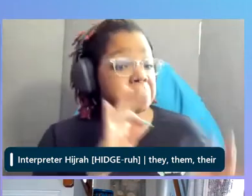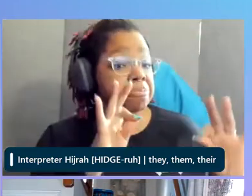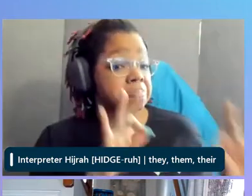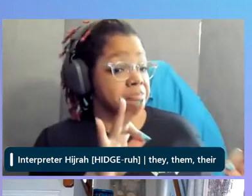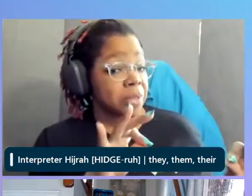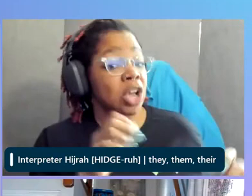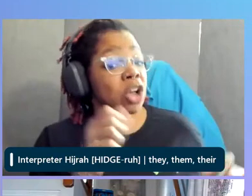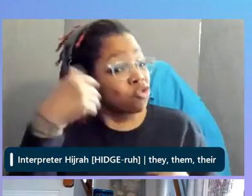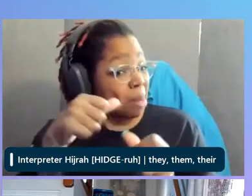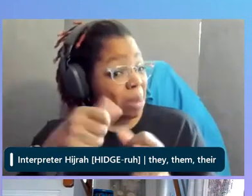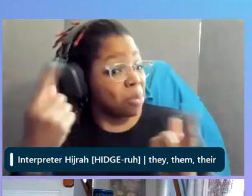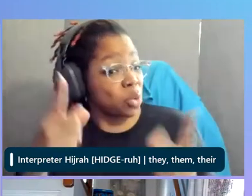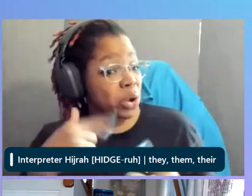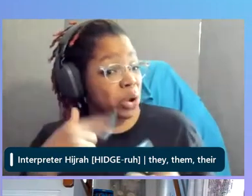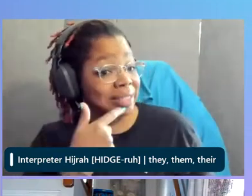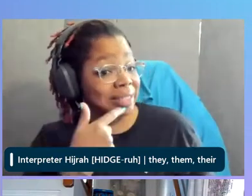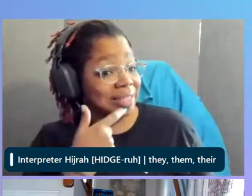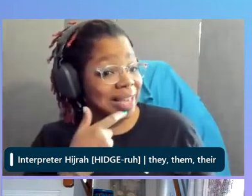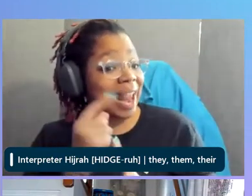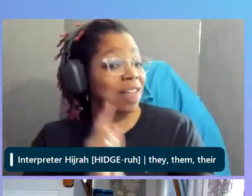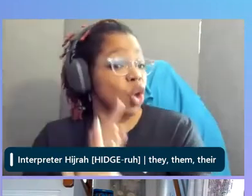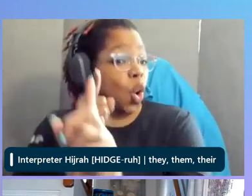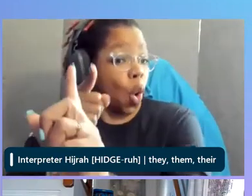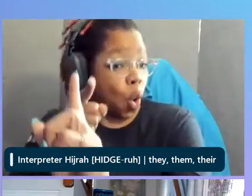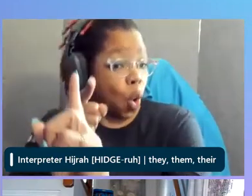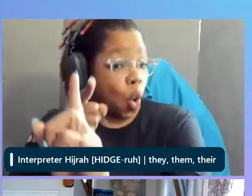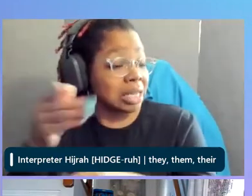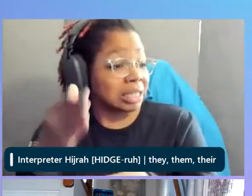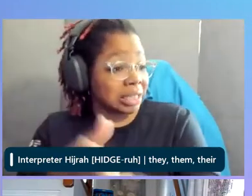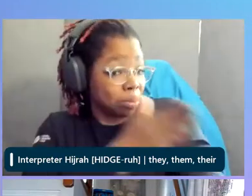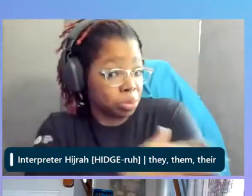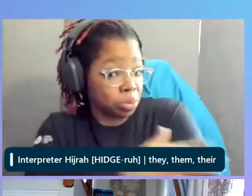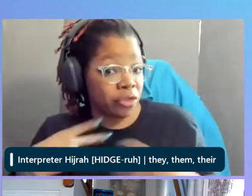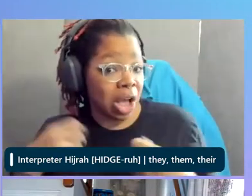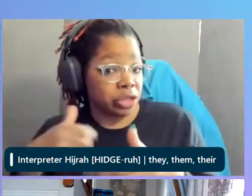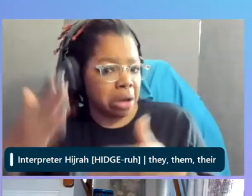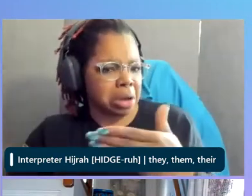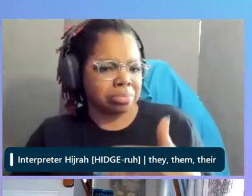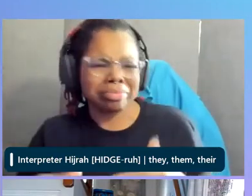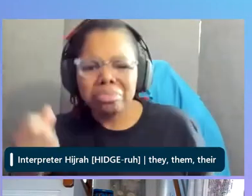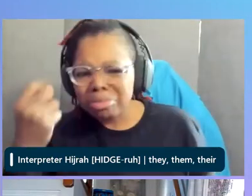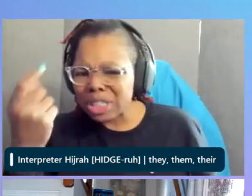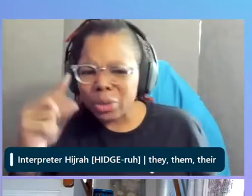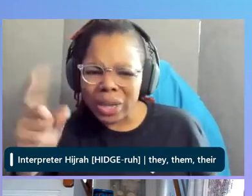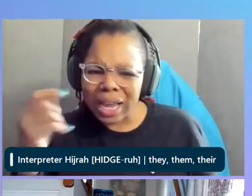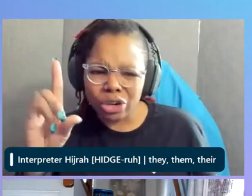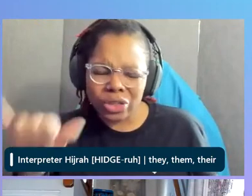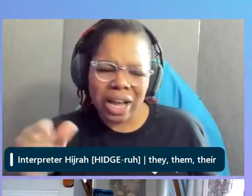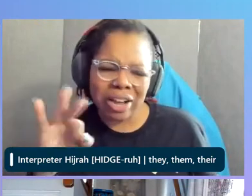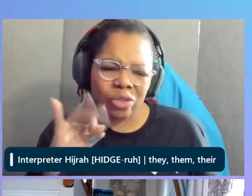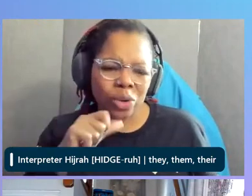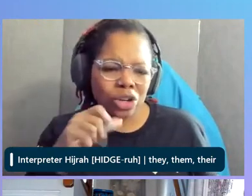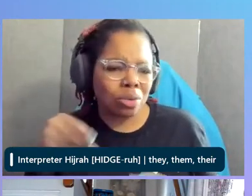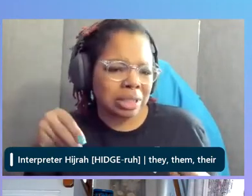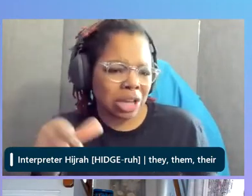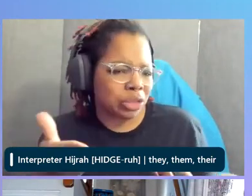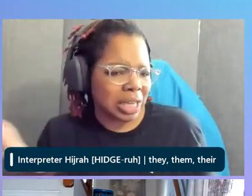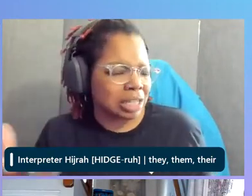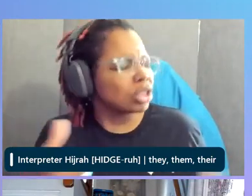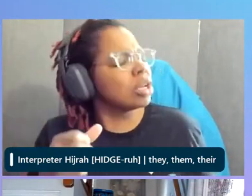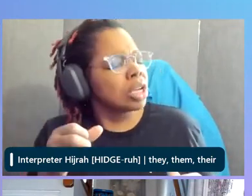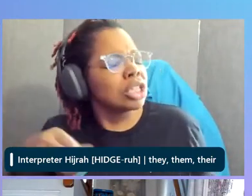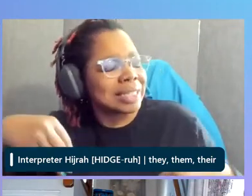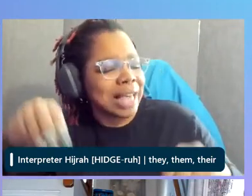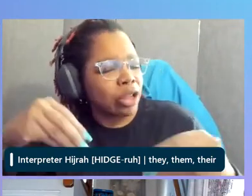But remember when we said that the goal was to improve health outcomes? Now, granted, we can't do that if we don't sell the product, so thank you for your service.